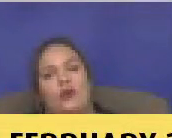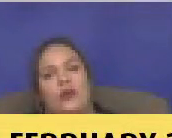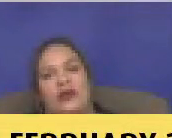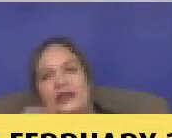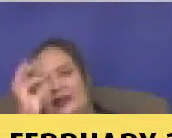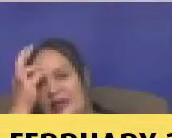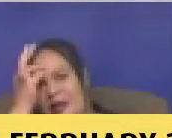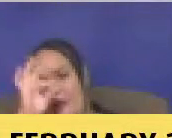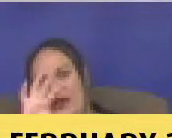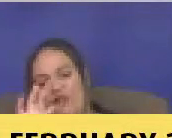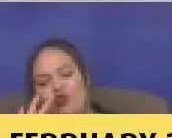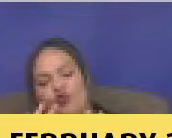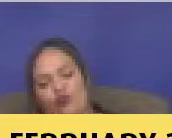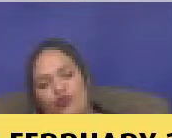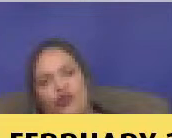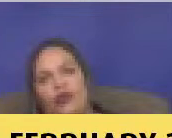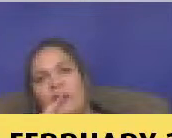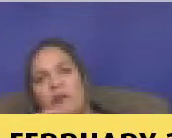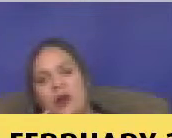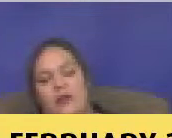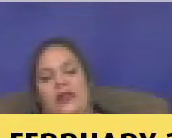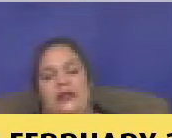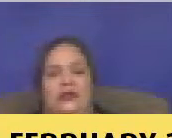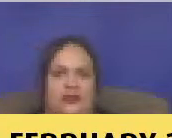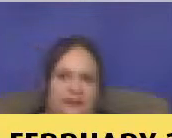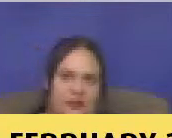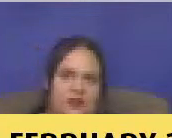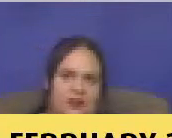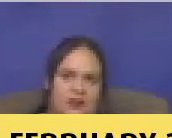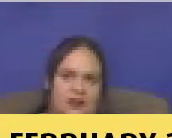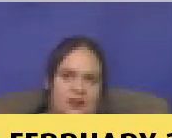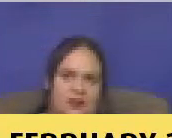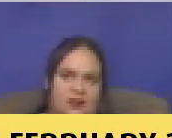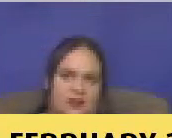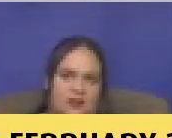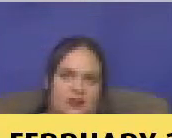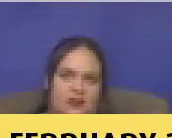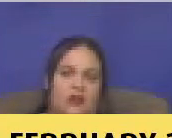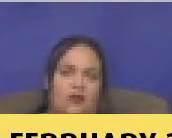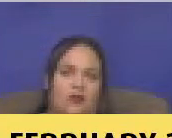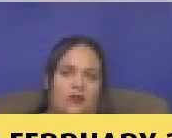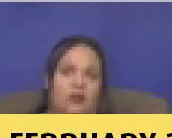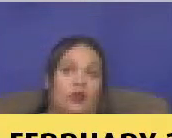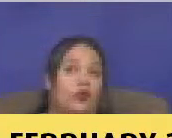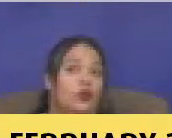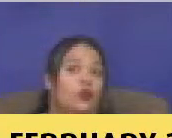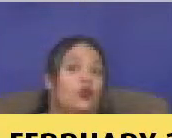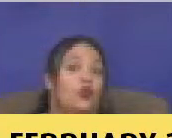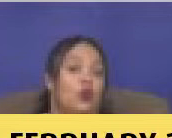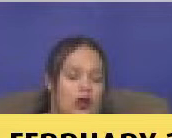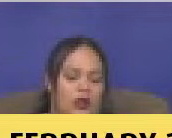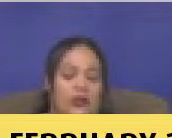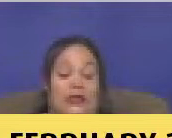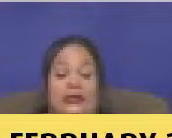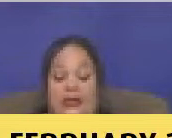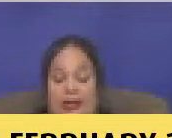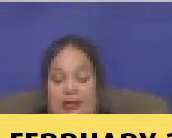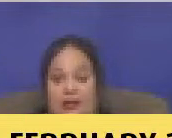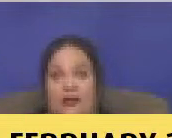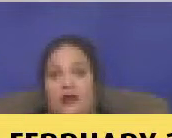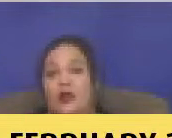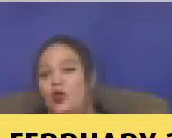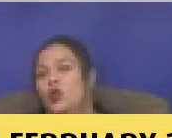and efficient public service? 2, what would you do